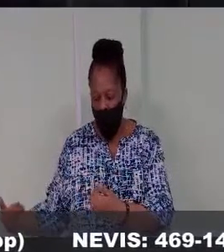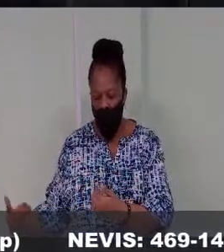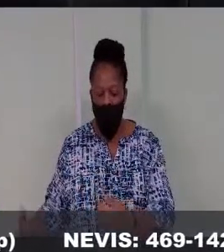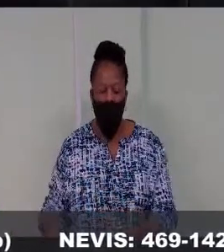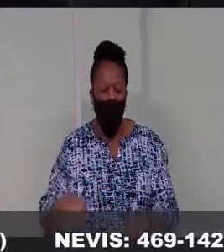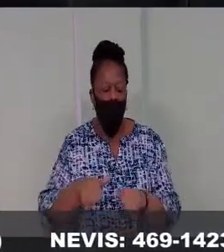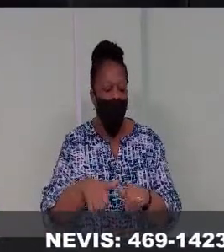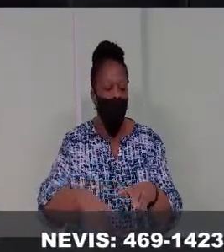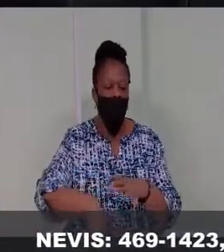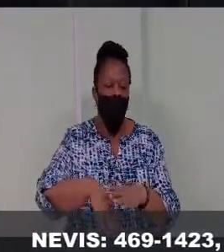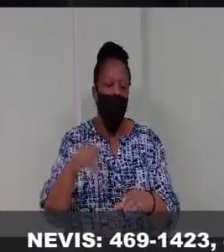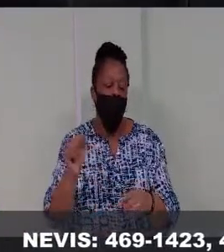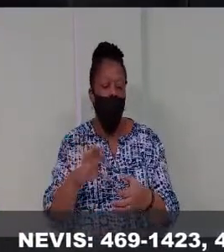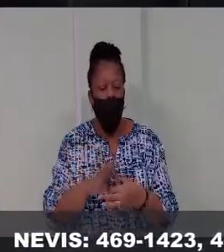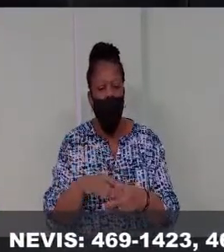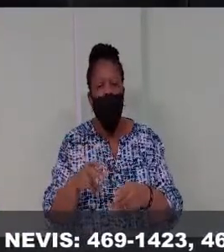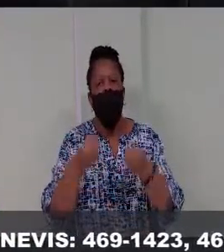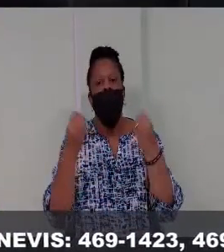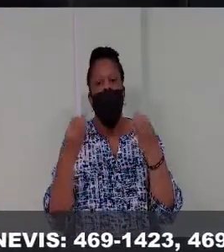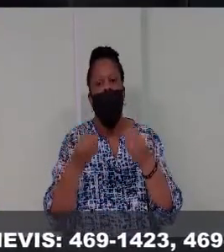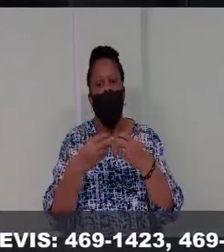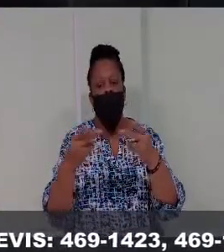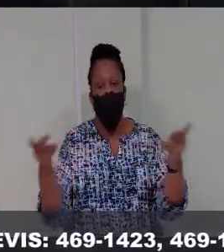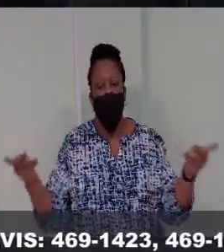hopefully keep you safe. Thank you.